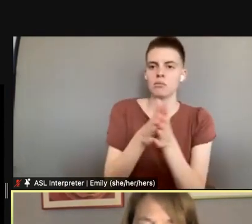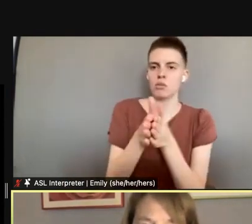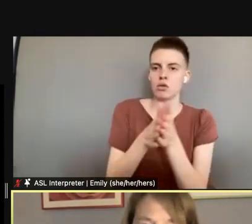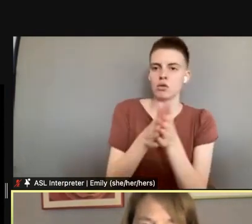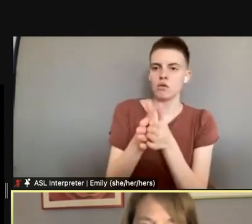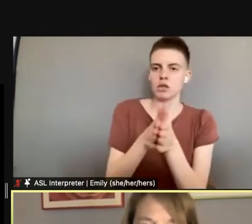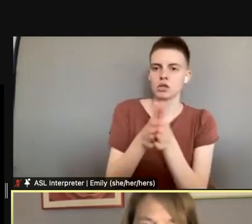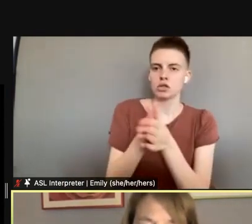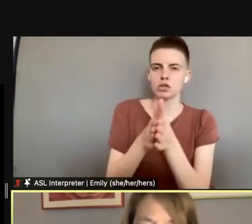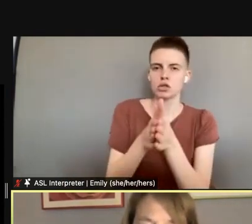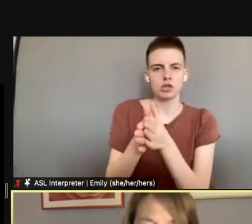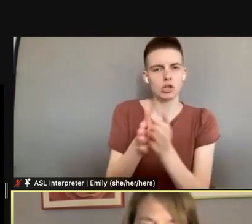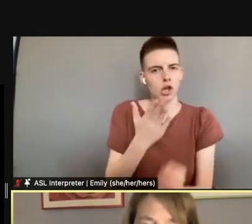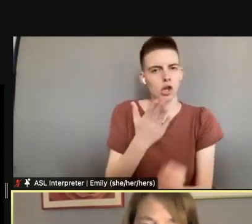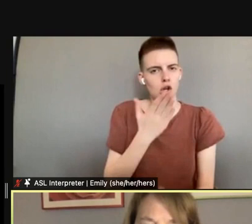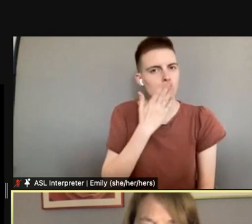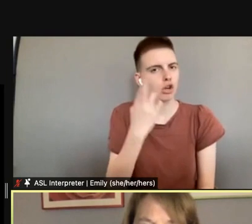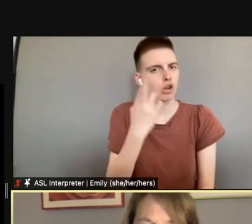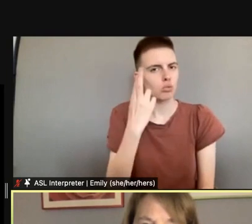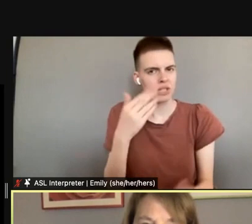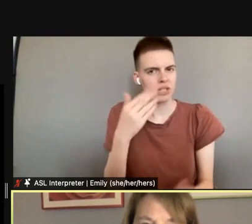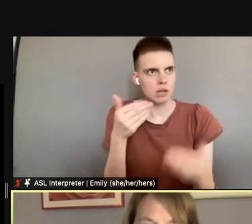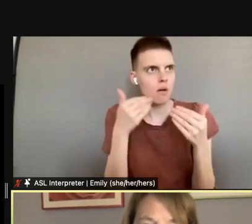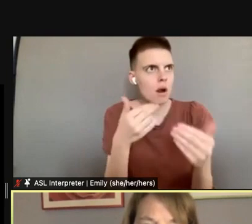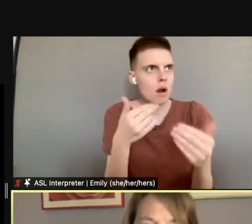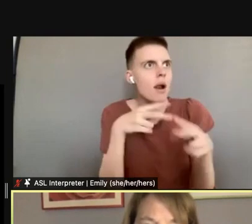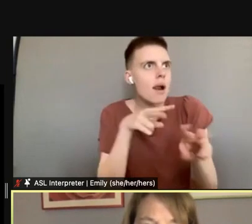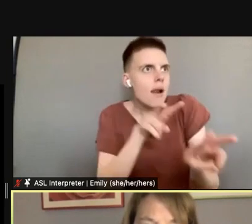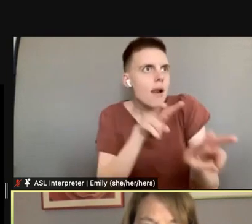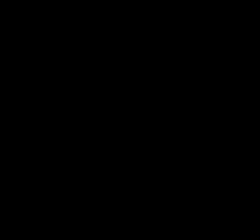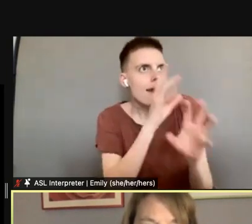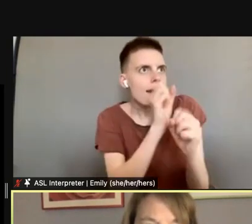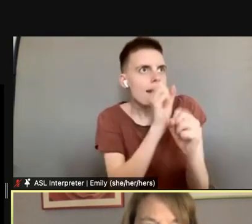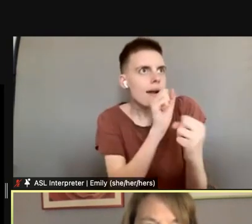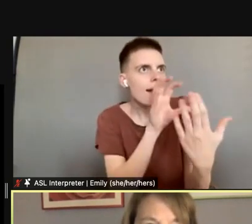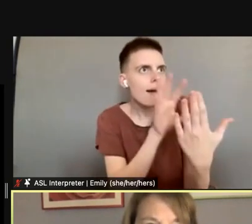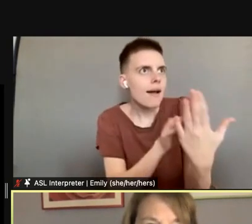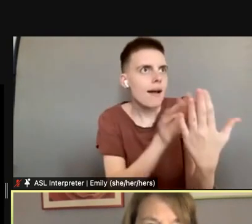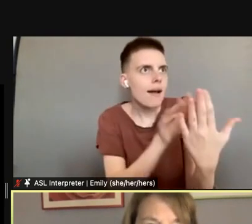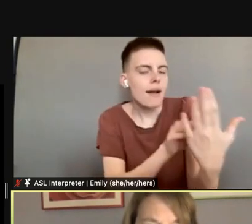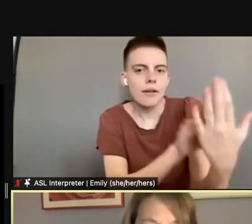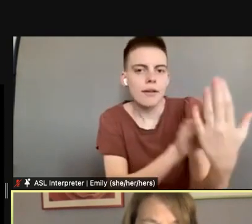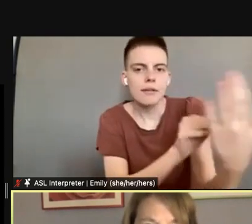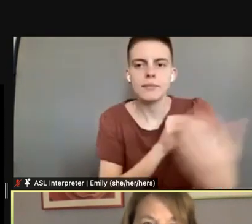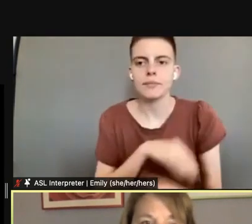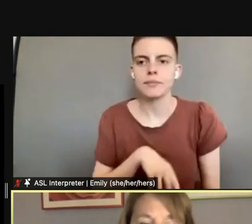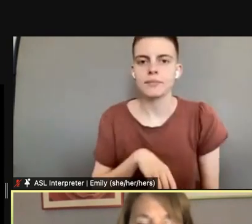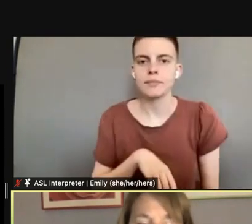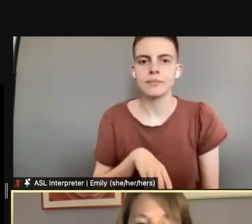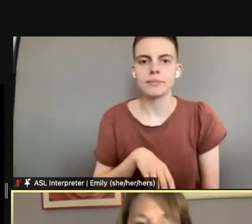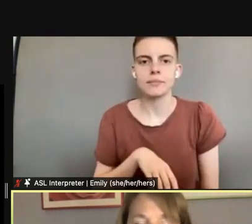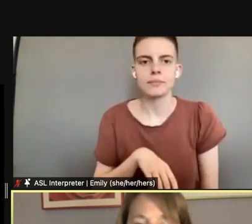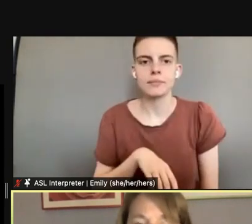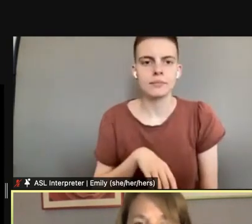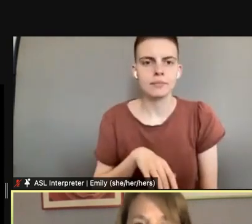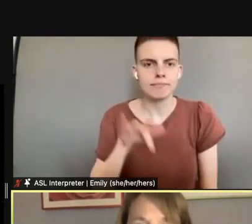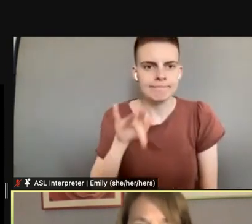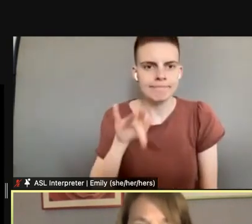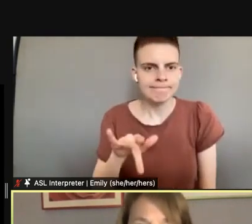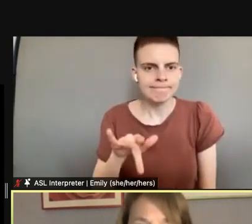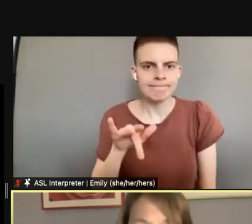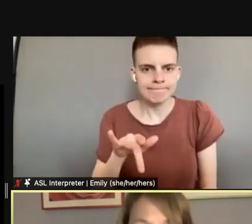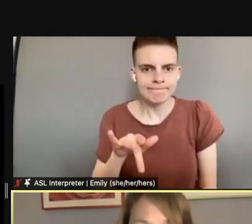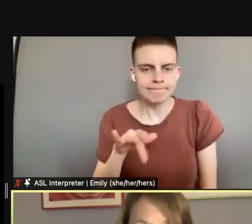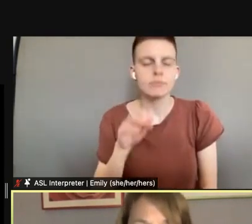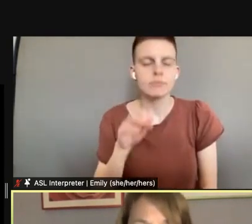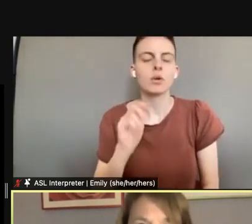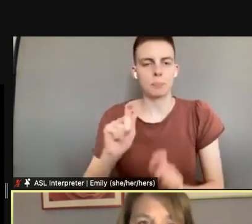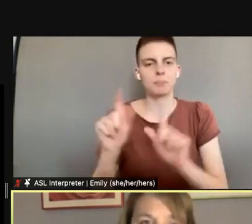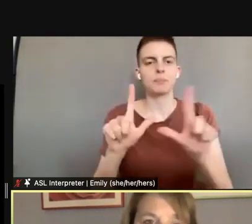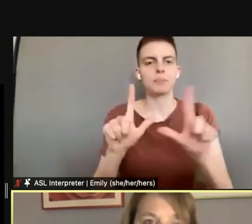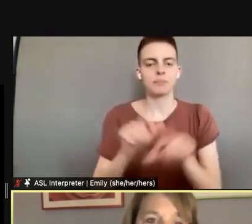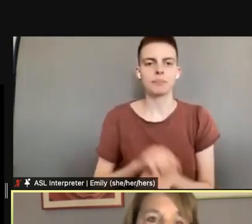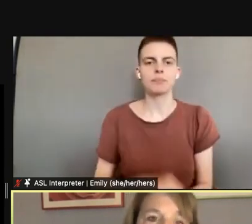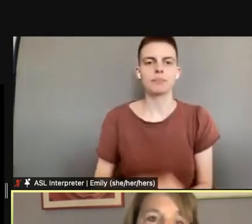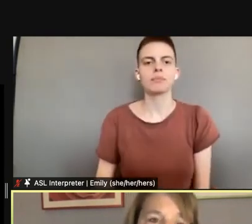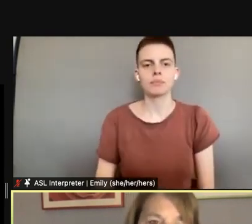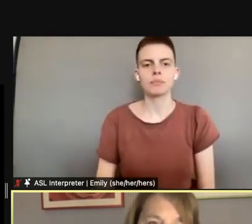I had this problem yesterday too about the forwarding. Let's just see what happens here. So I want to also mention